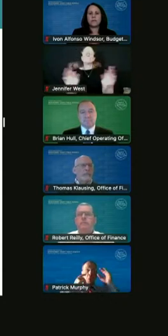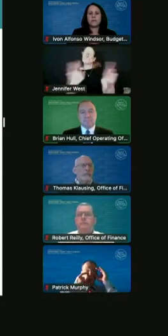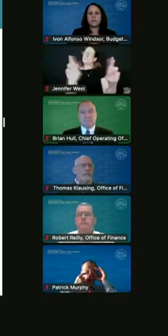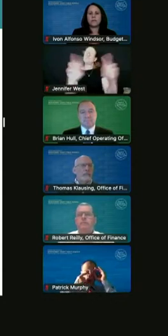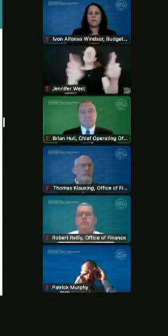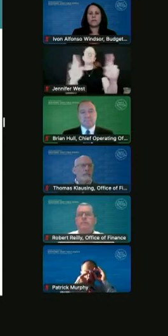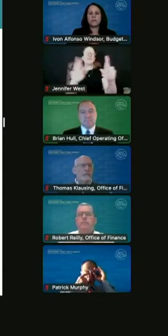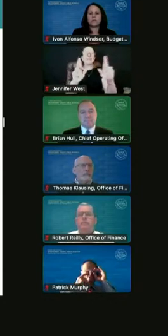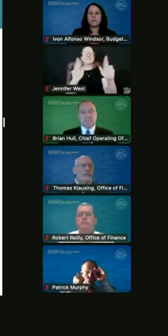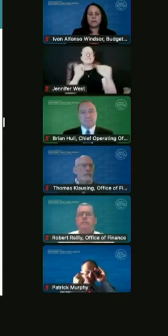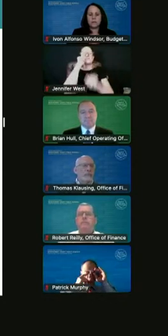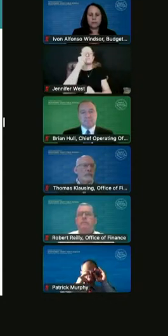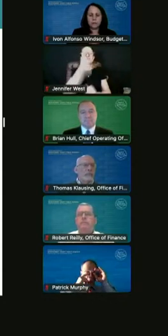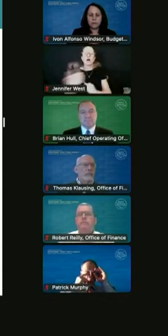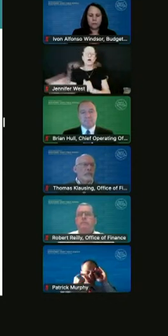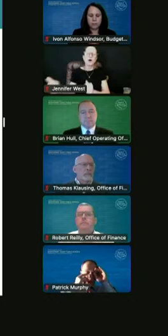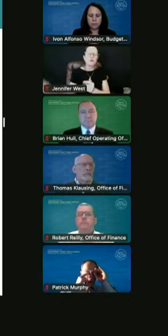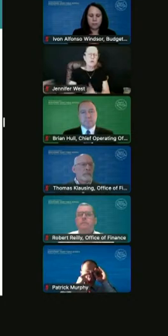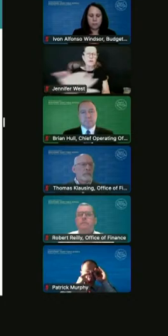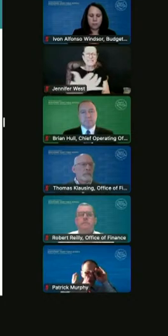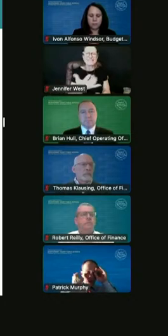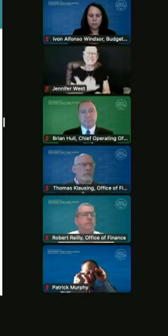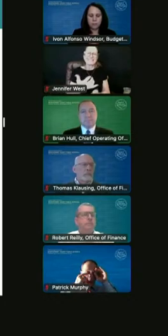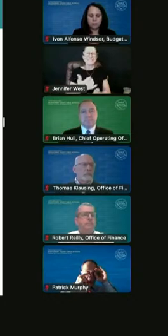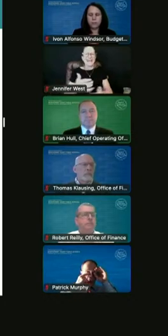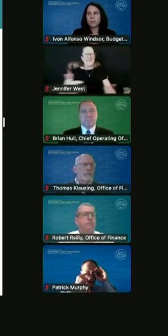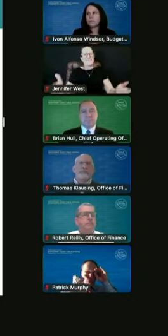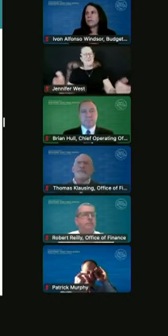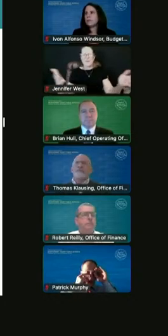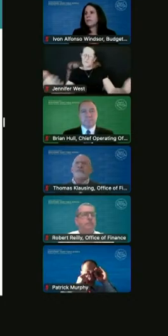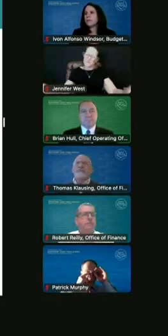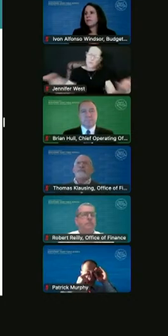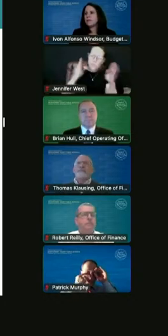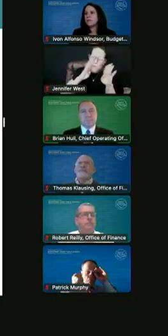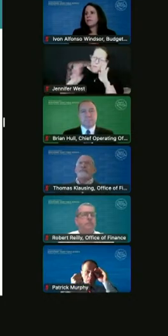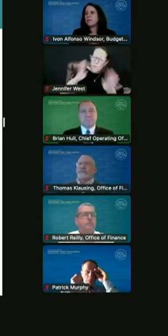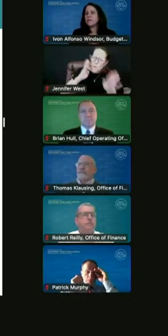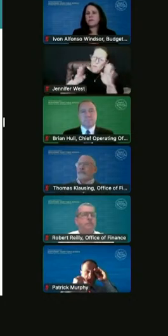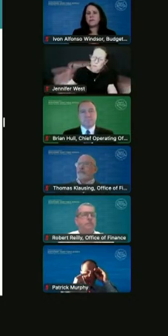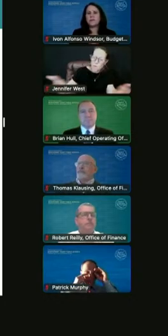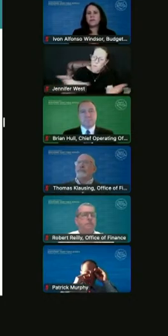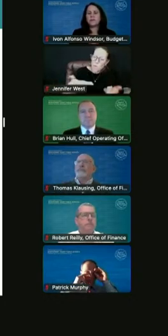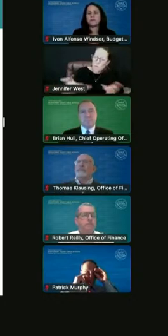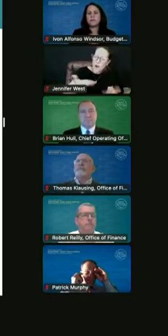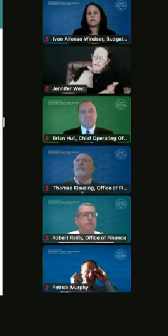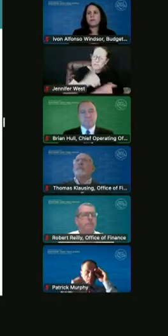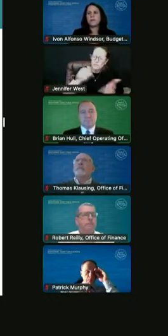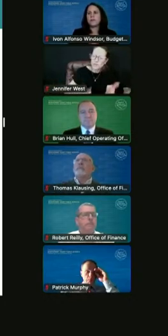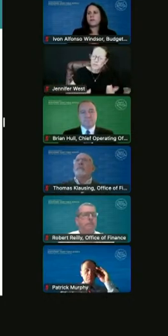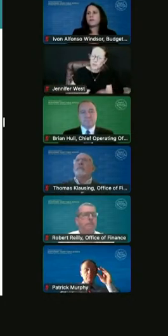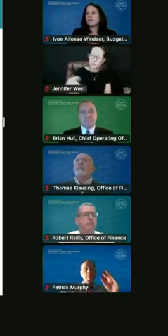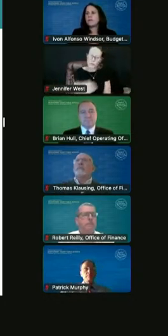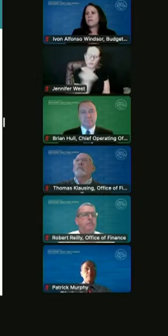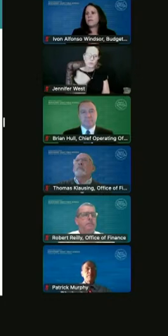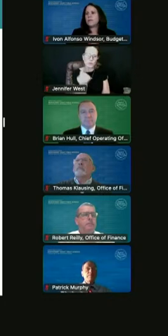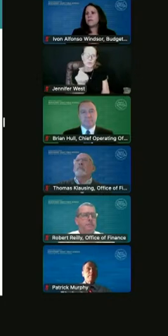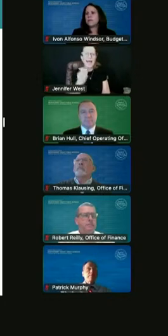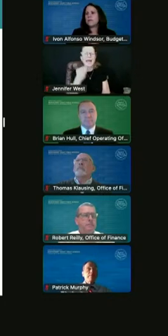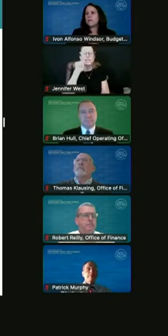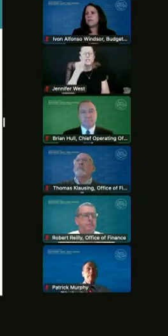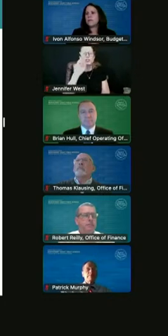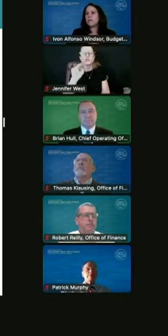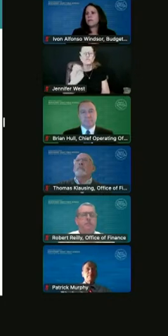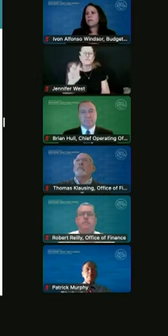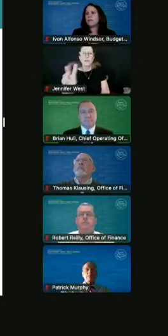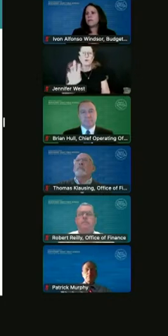and receive our students with open arms and happy to see them tomorrow on Tuesday, November 29th. So I just